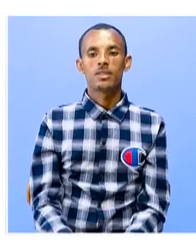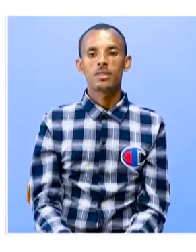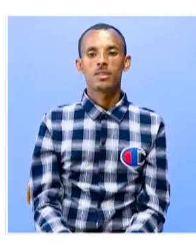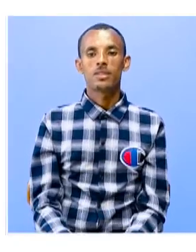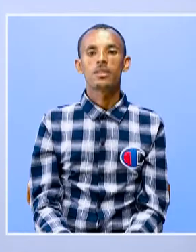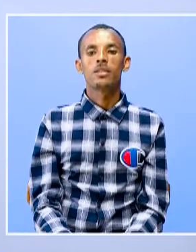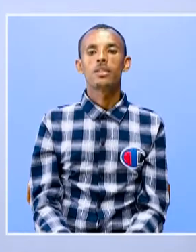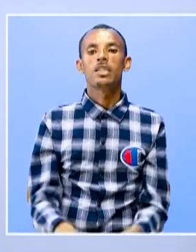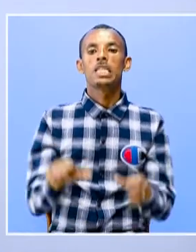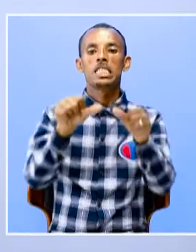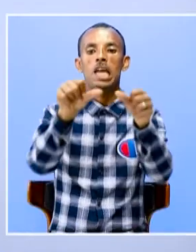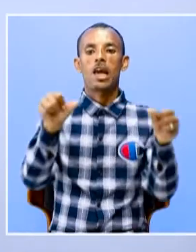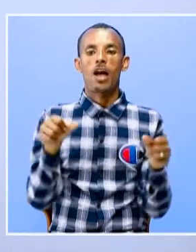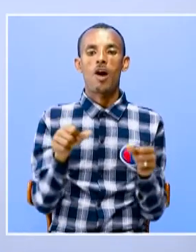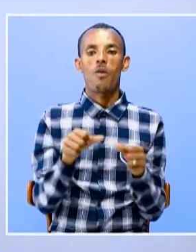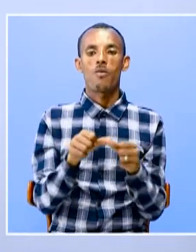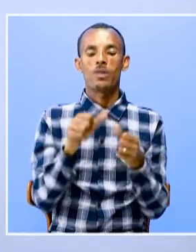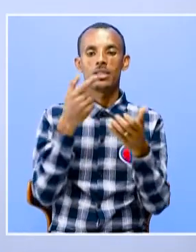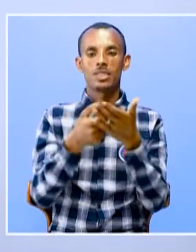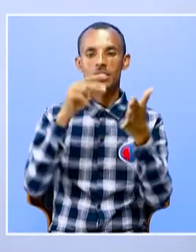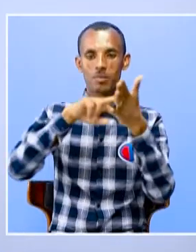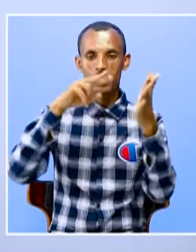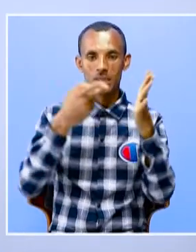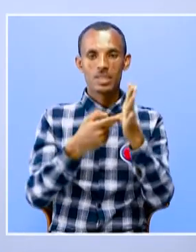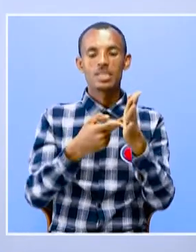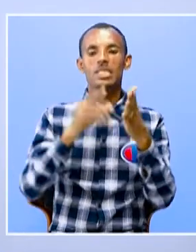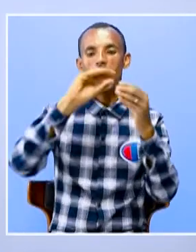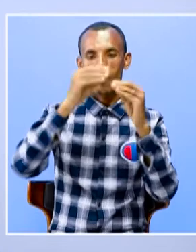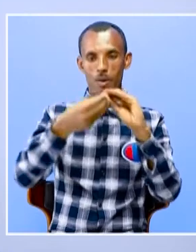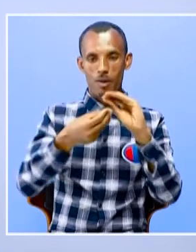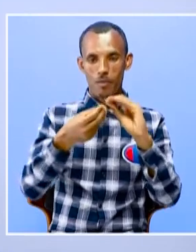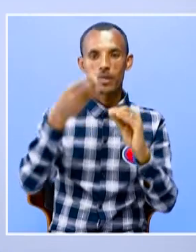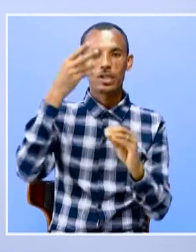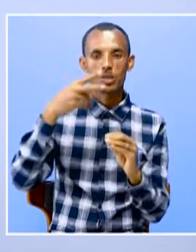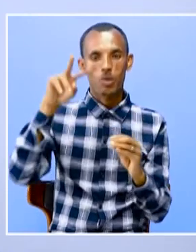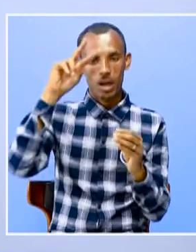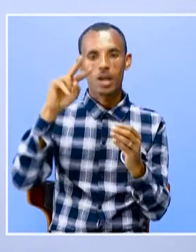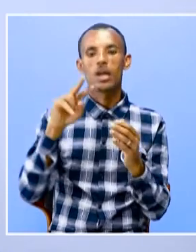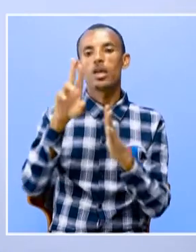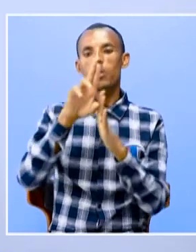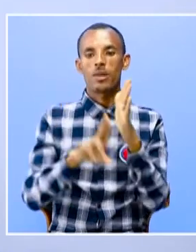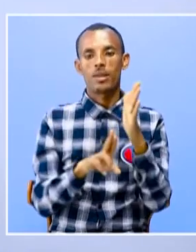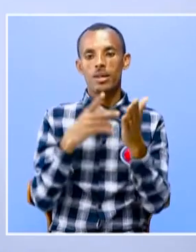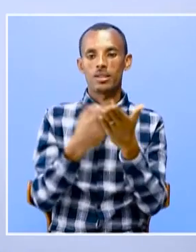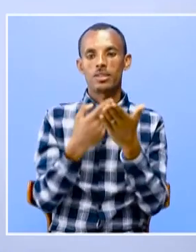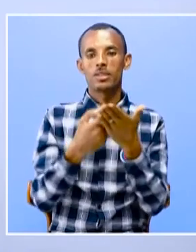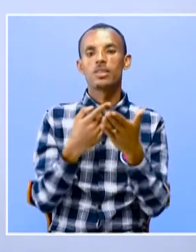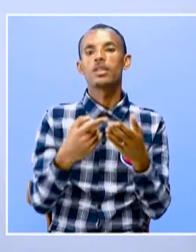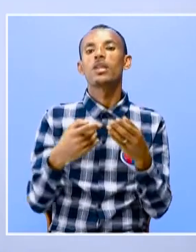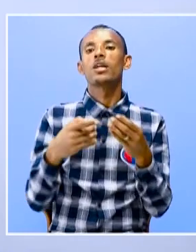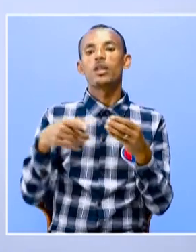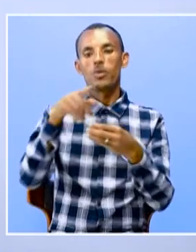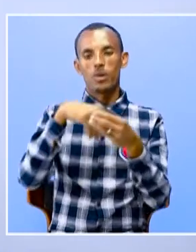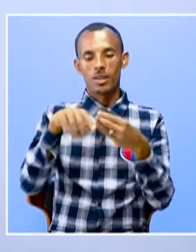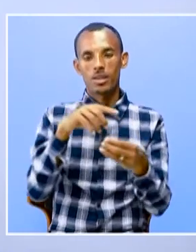so the area of this region means it is the number of square units found in this region. So